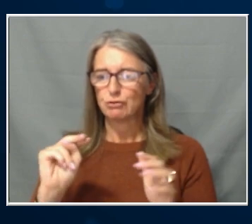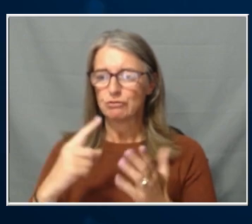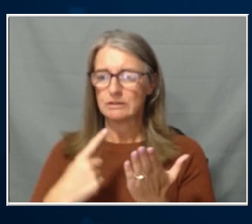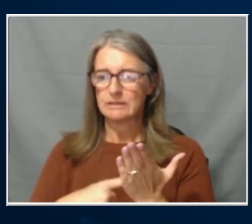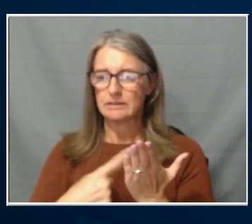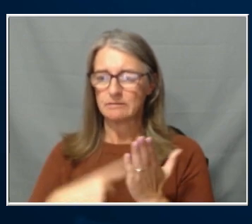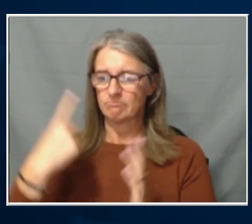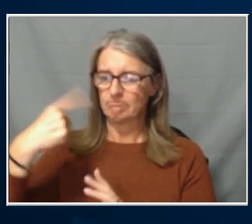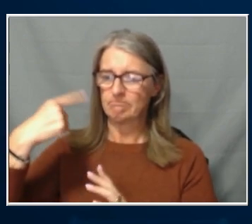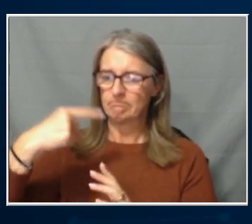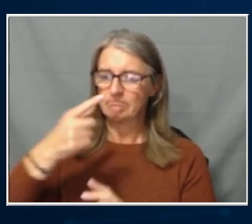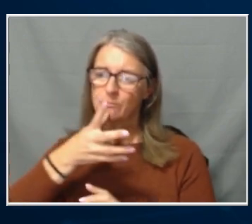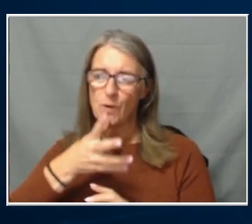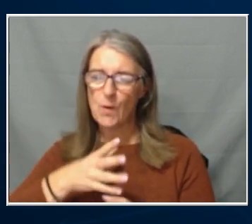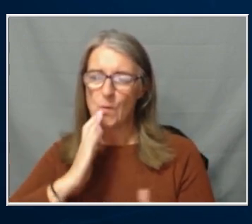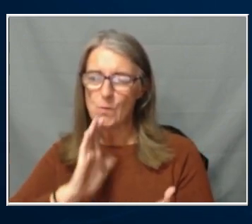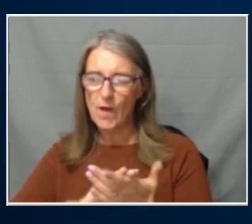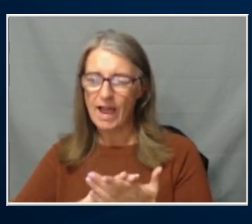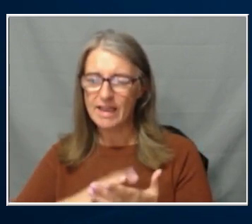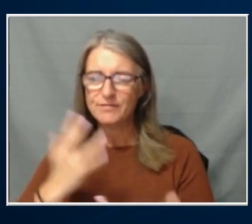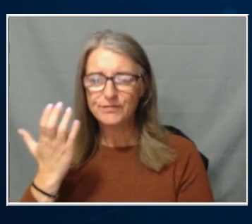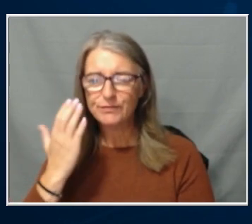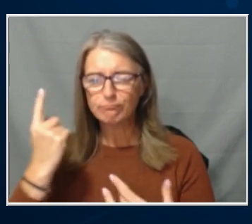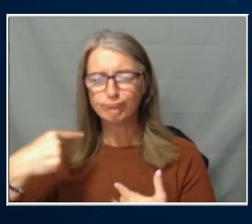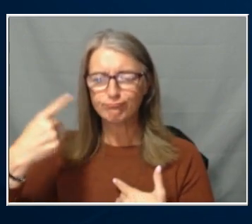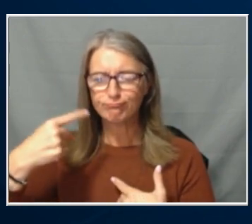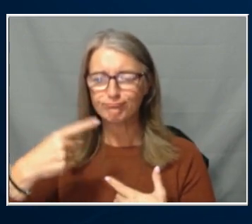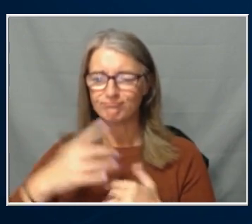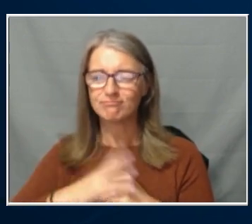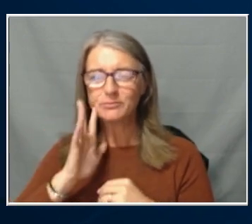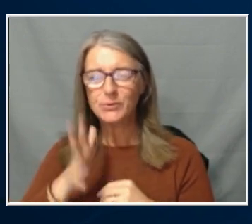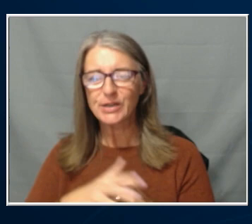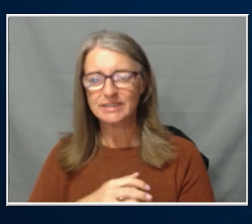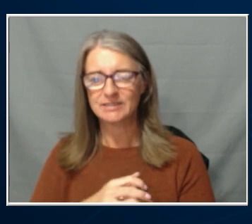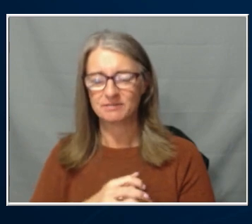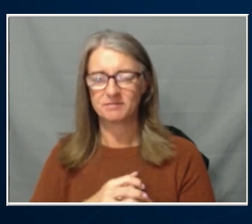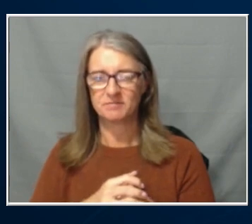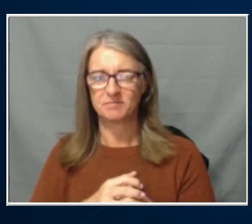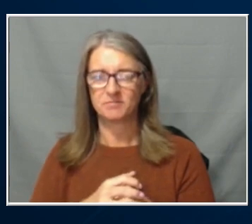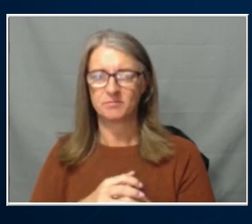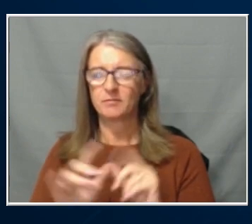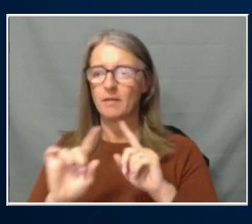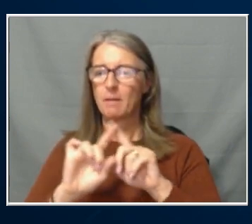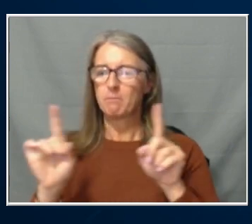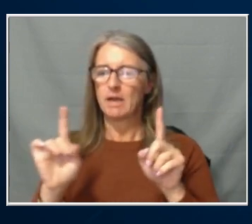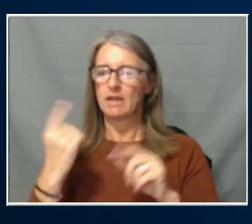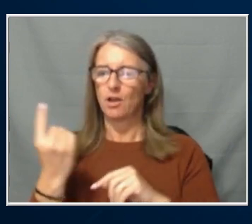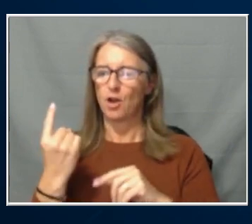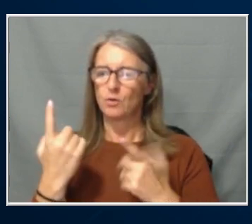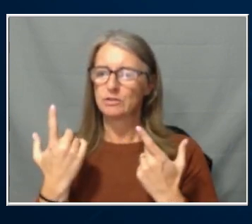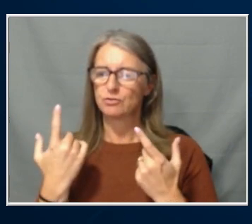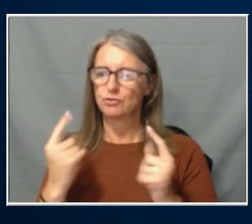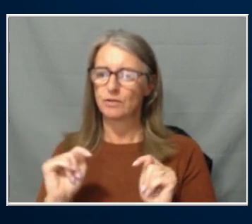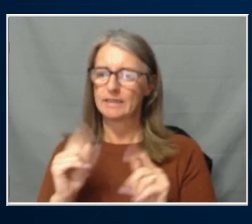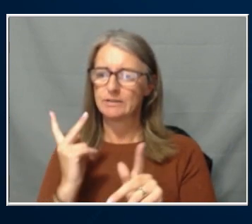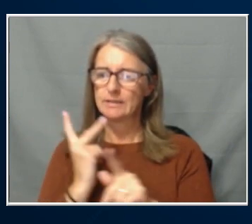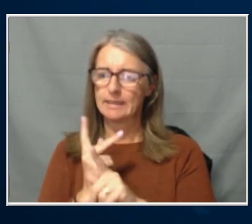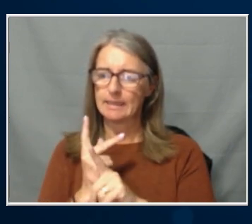get scolded by my wife on those. So, but I always tried to